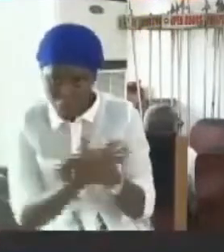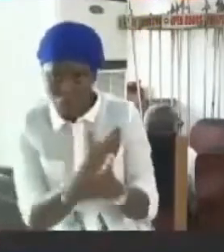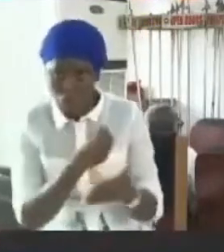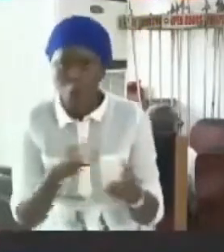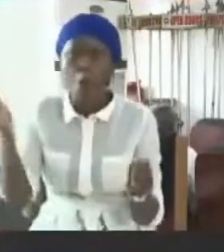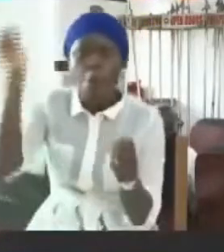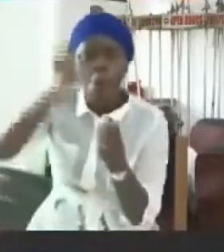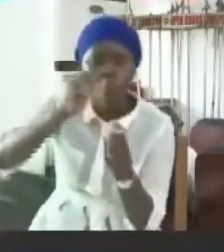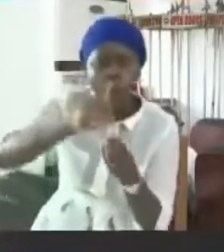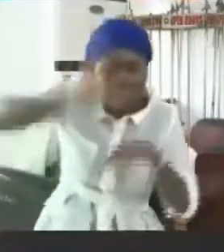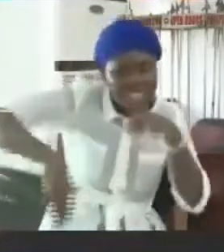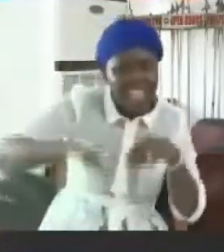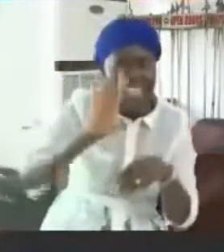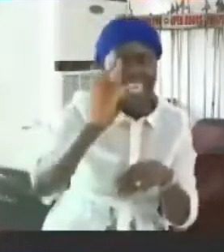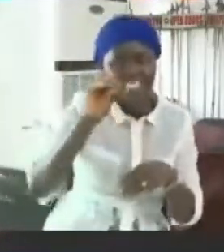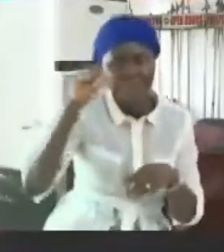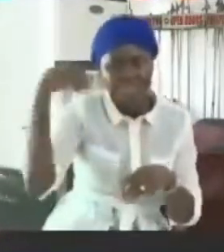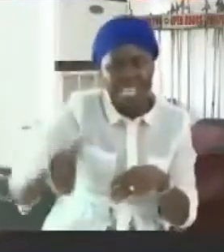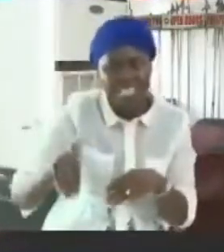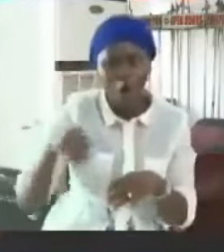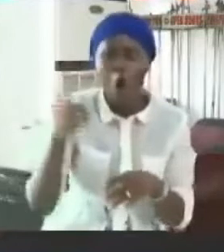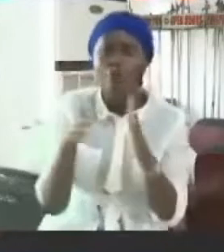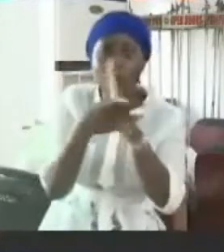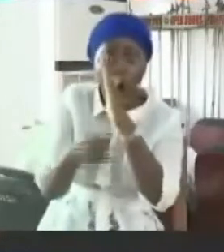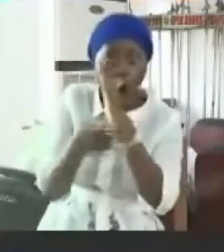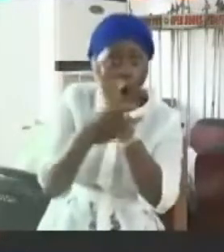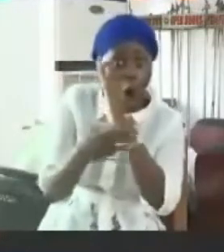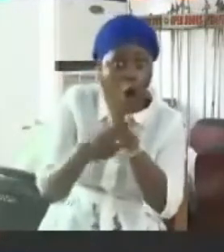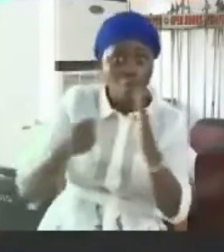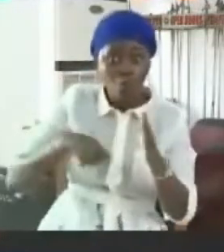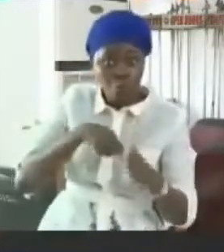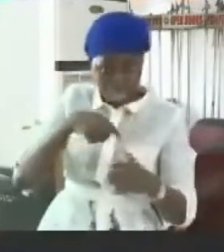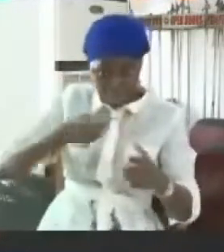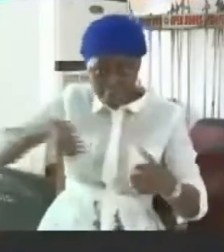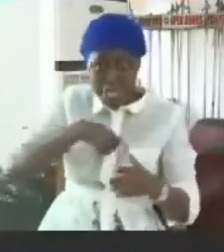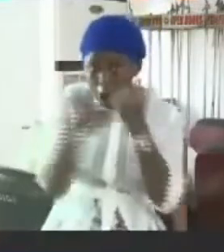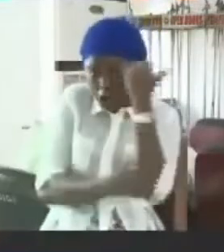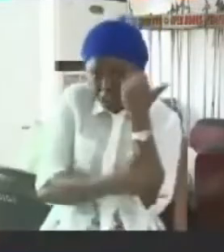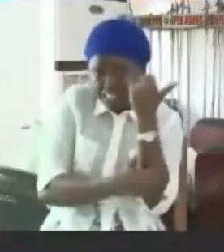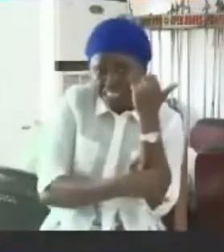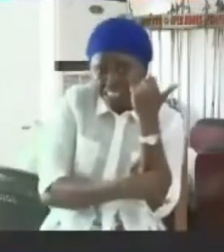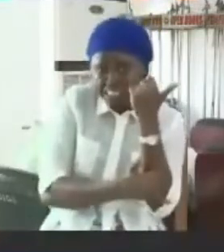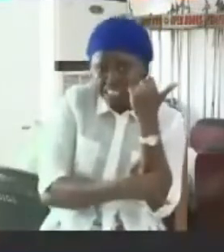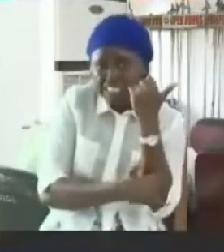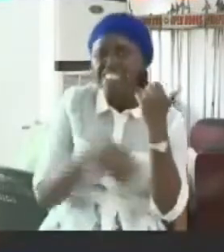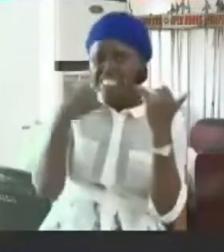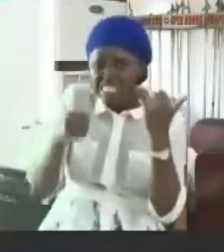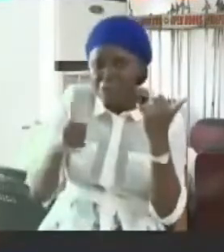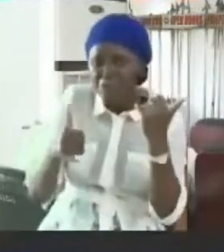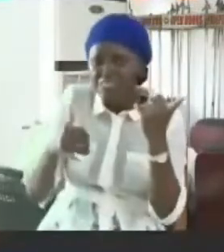than 80% of all the oil we are producing is being stolen. And nobody has denied